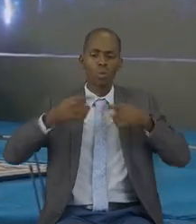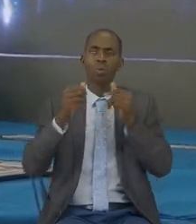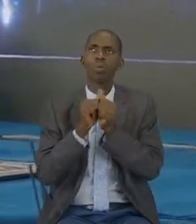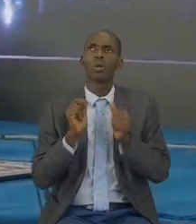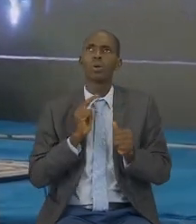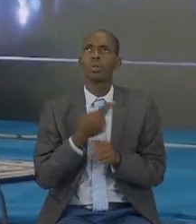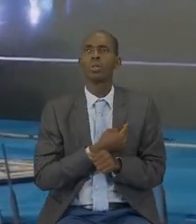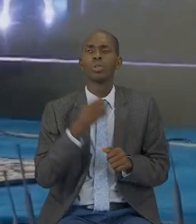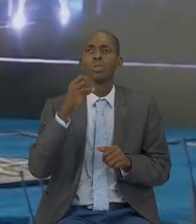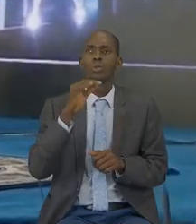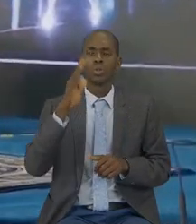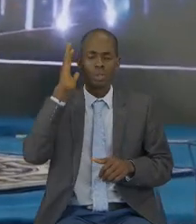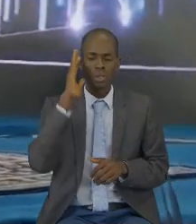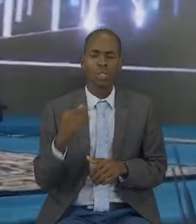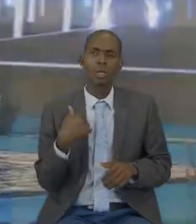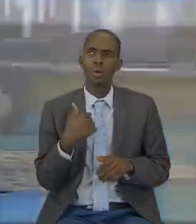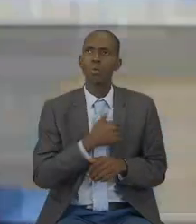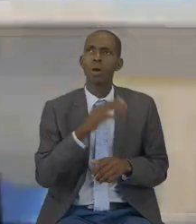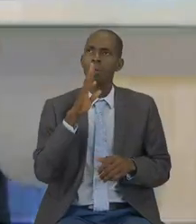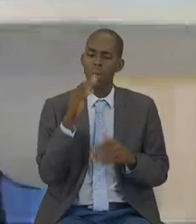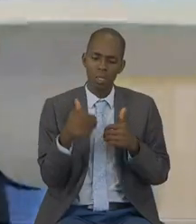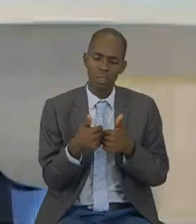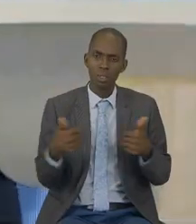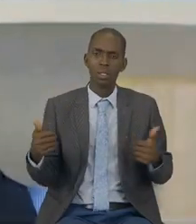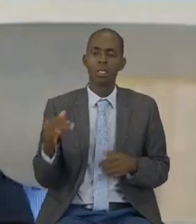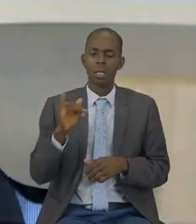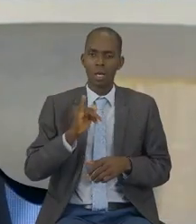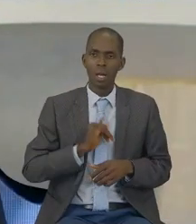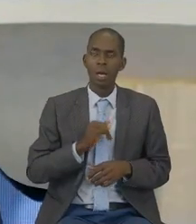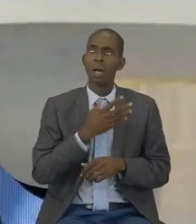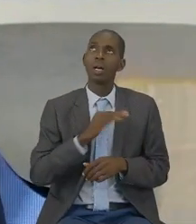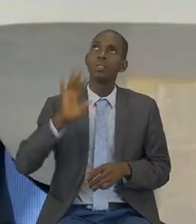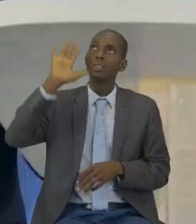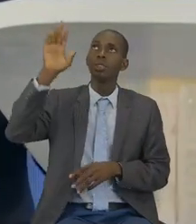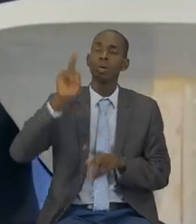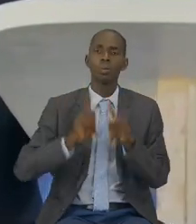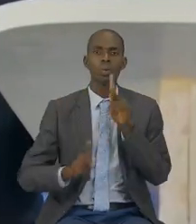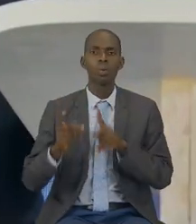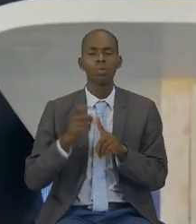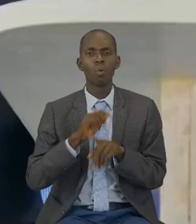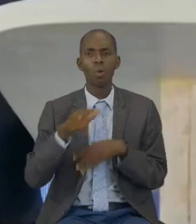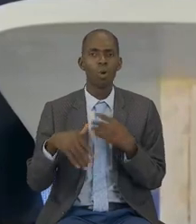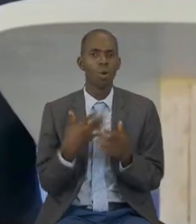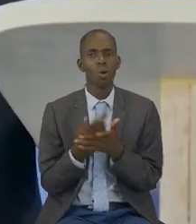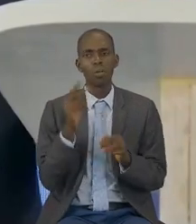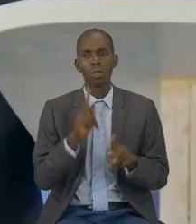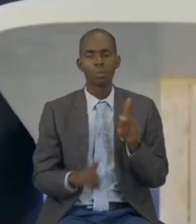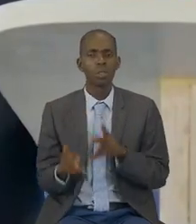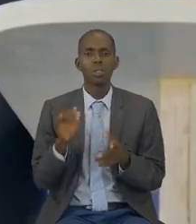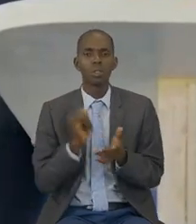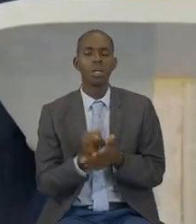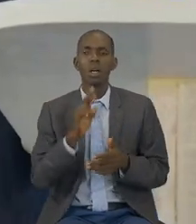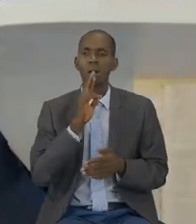So shall we be separated, I and thy people, from all the people that are